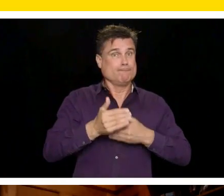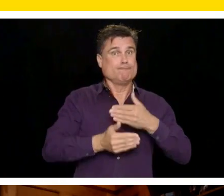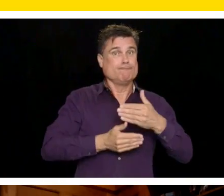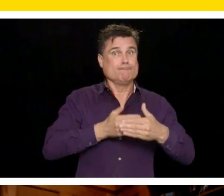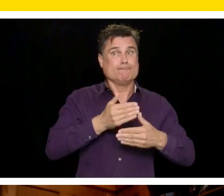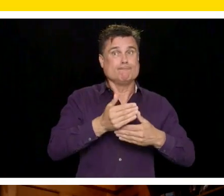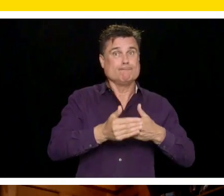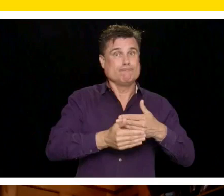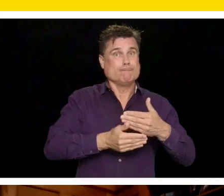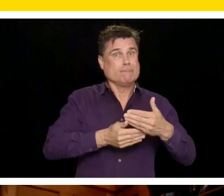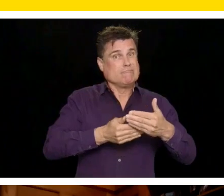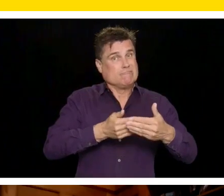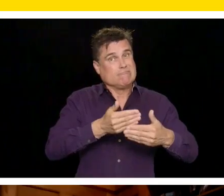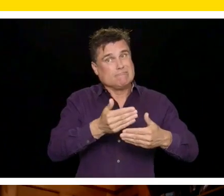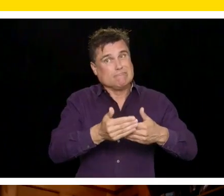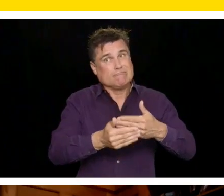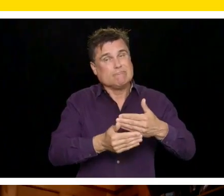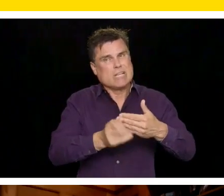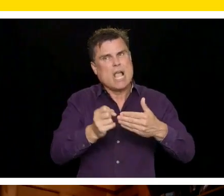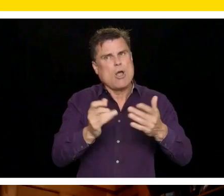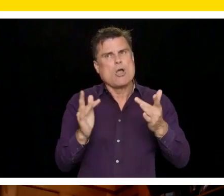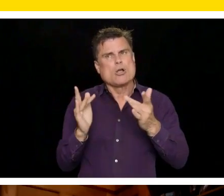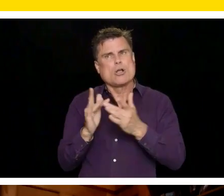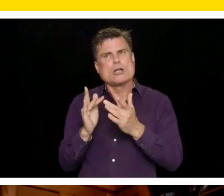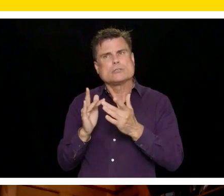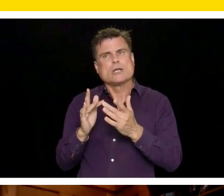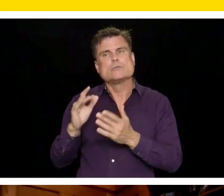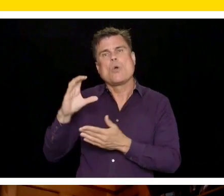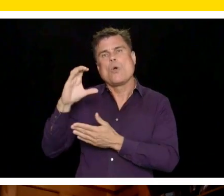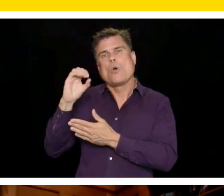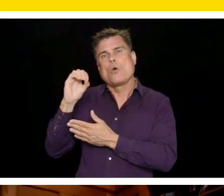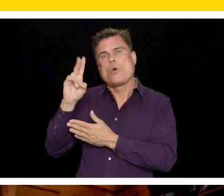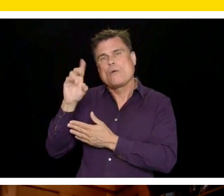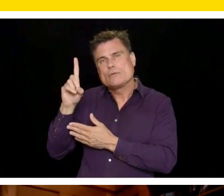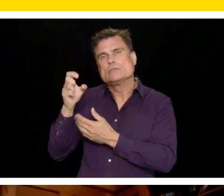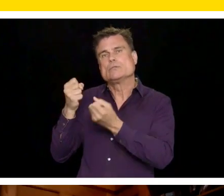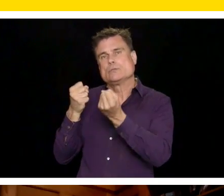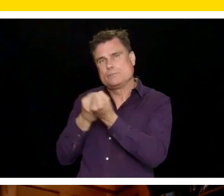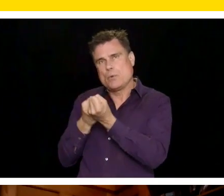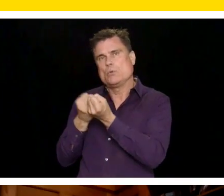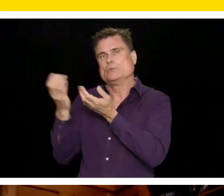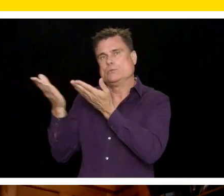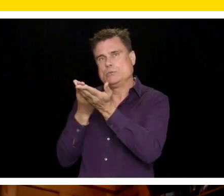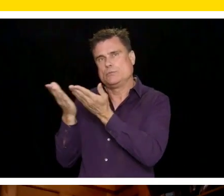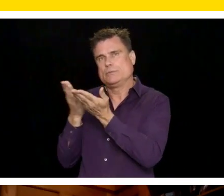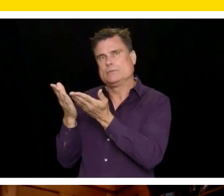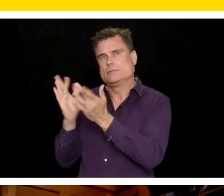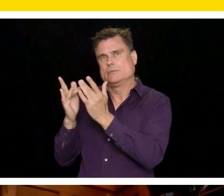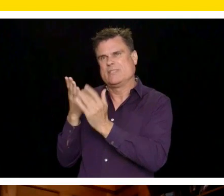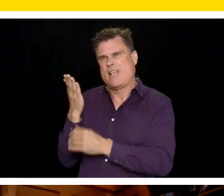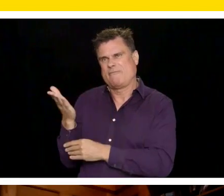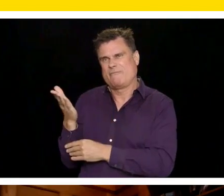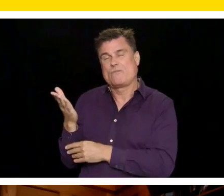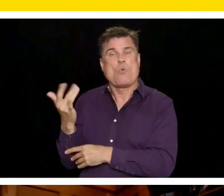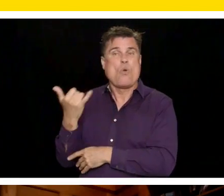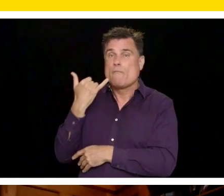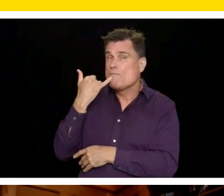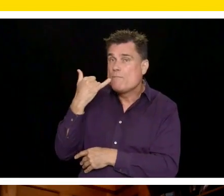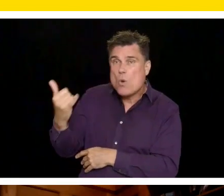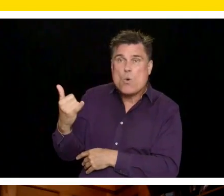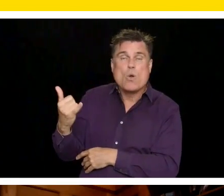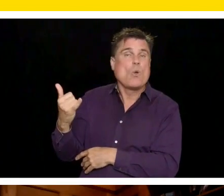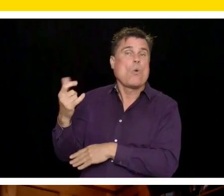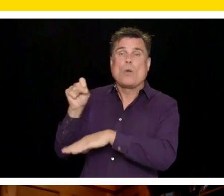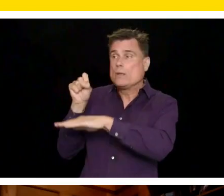or sending an email, and they can help them navigate which supports would best be available for them. If they want to get